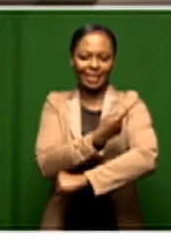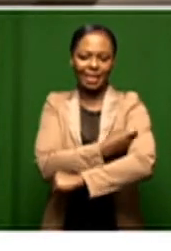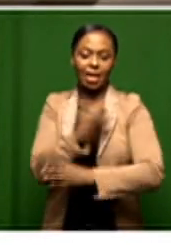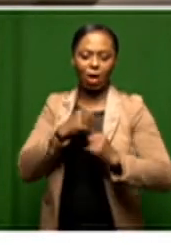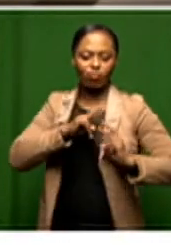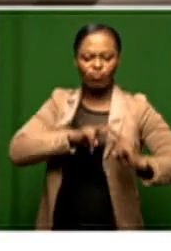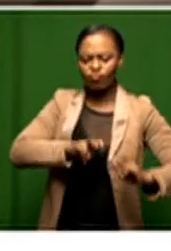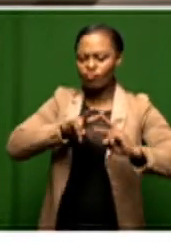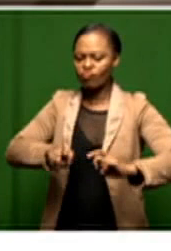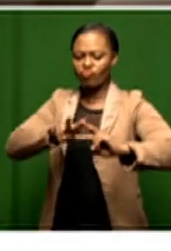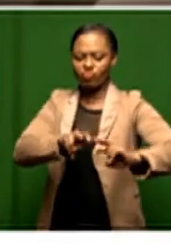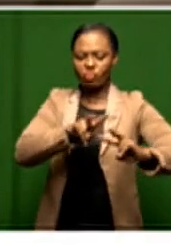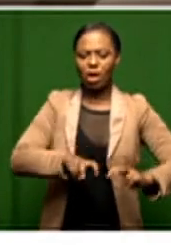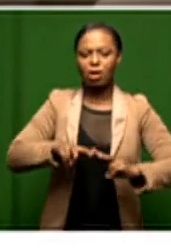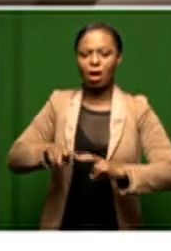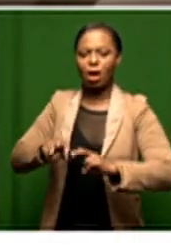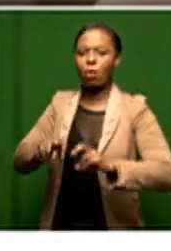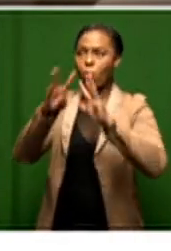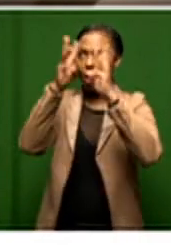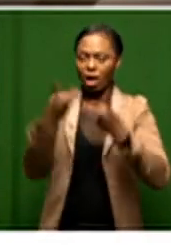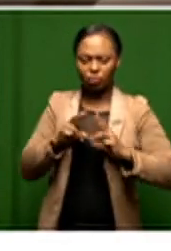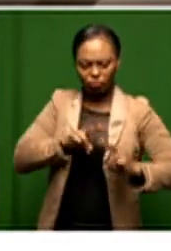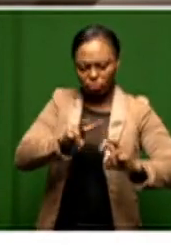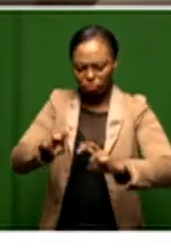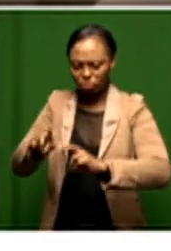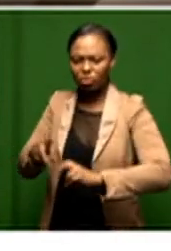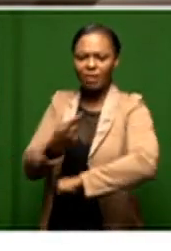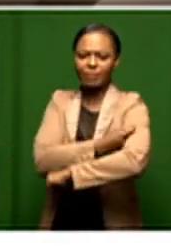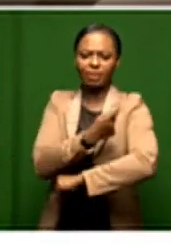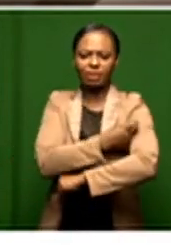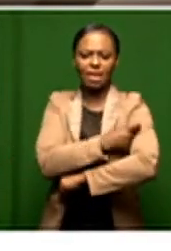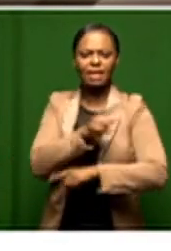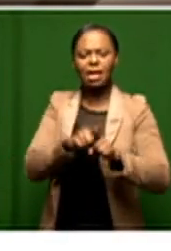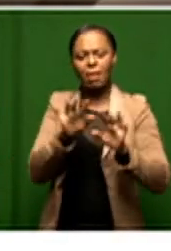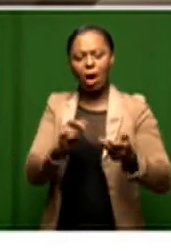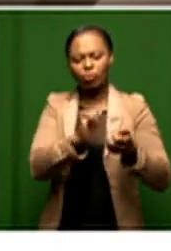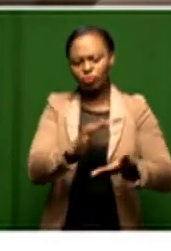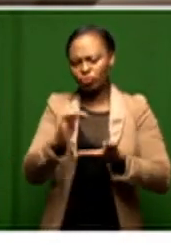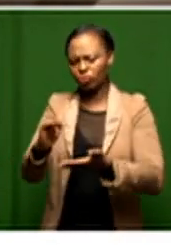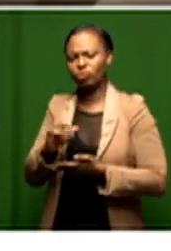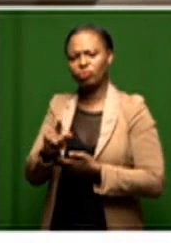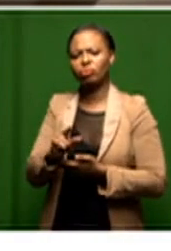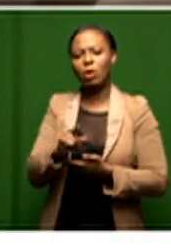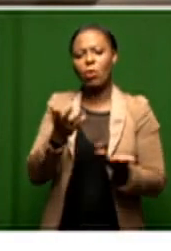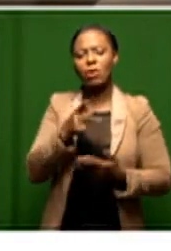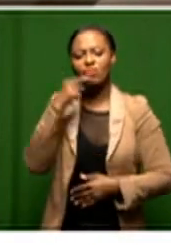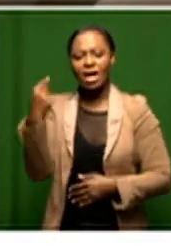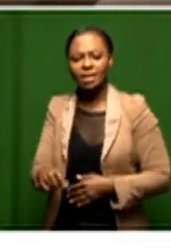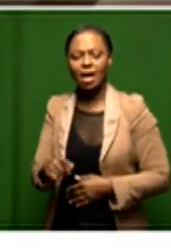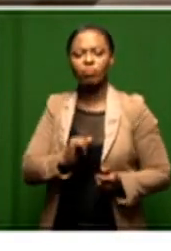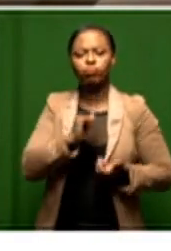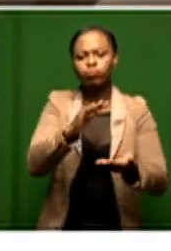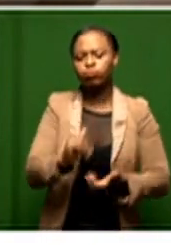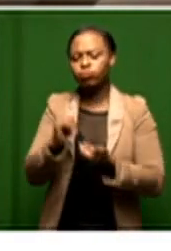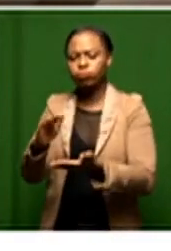moment. Of course, we've been following in the media the rollout of the Sputnik V vaccine in Russia and